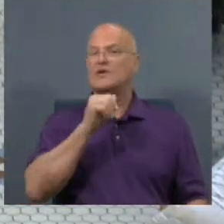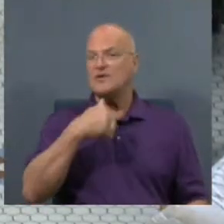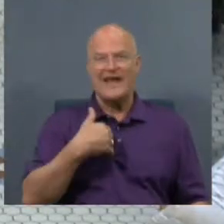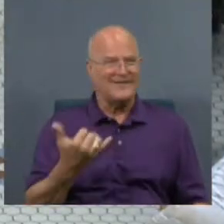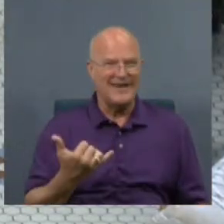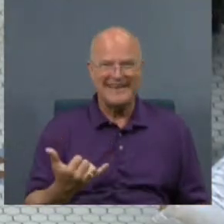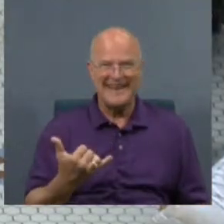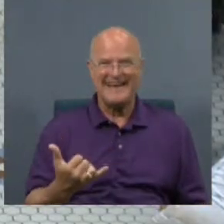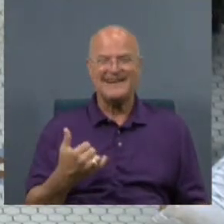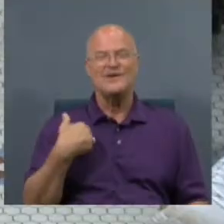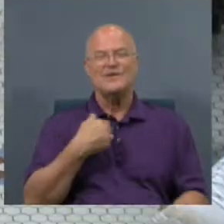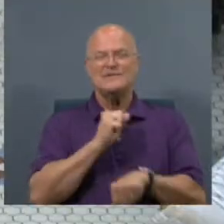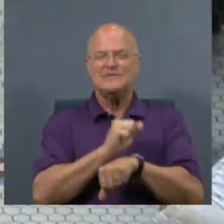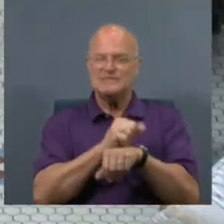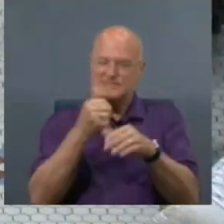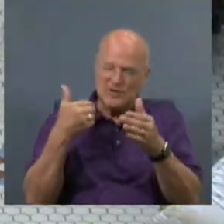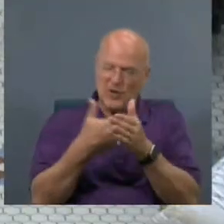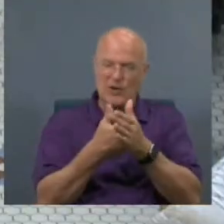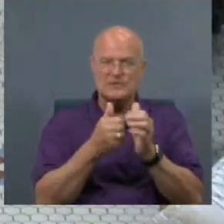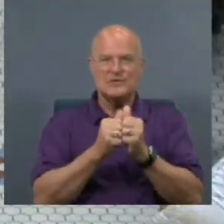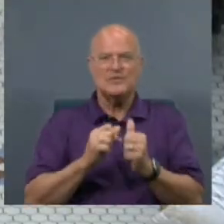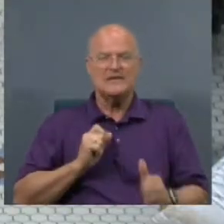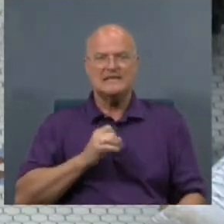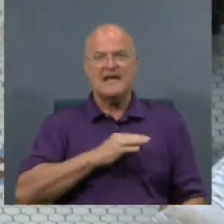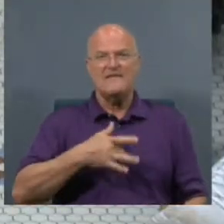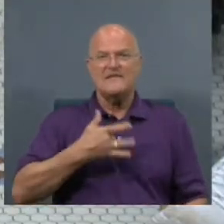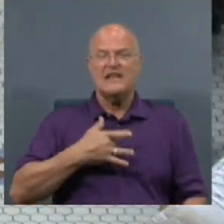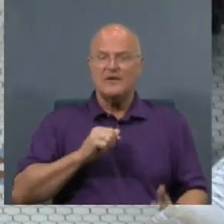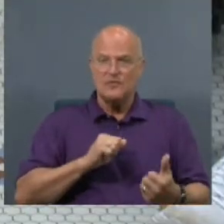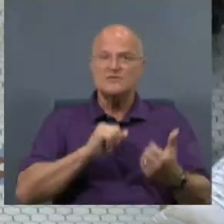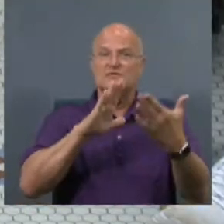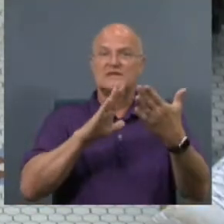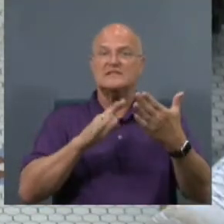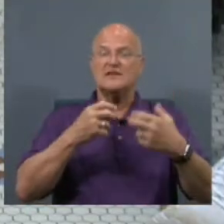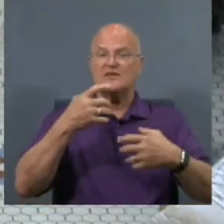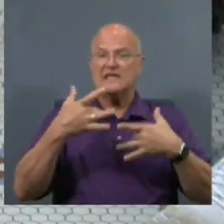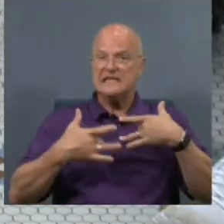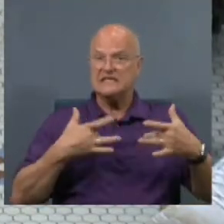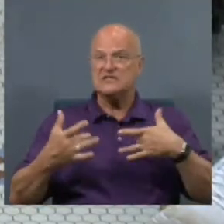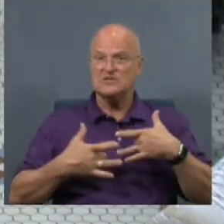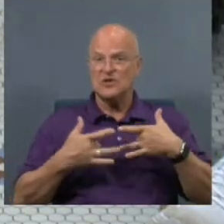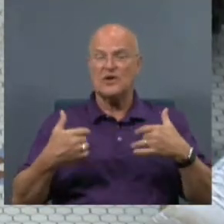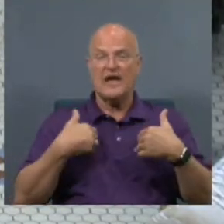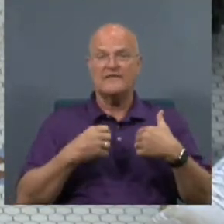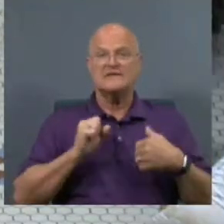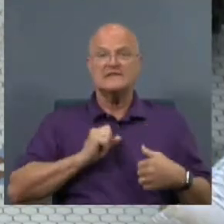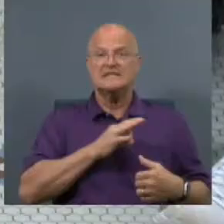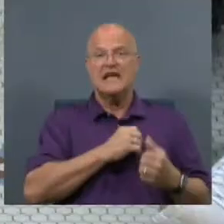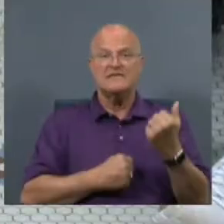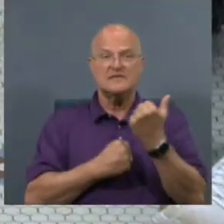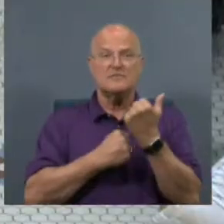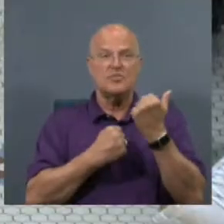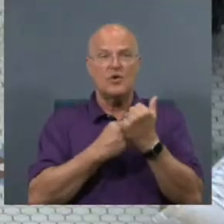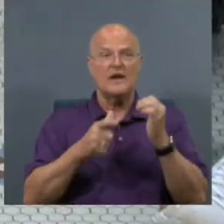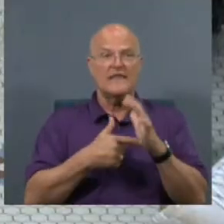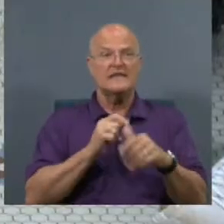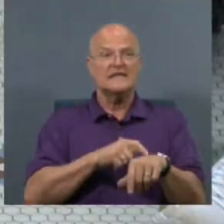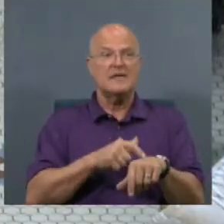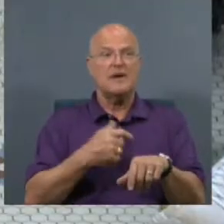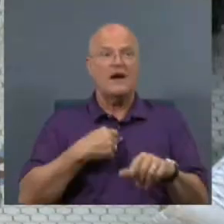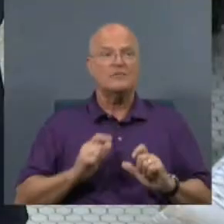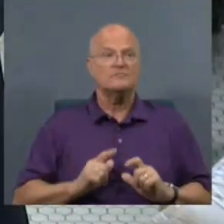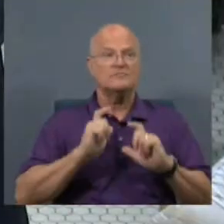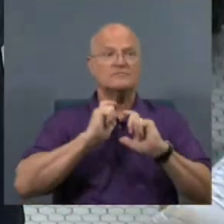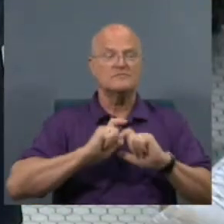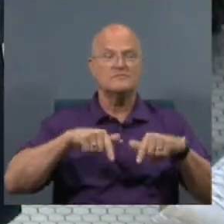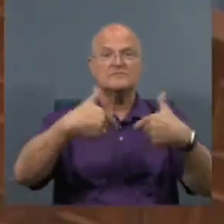now. So we've worked closely with them, and we feel like we've addressed staff's concerns since we got staff support. So this time I think I'm going to turn it